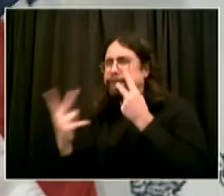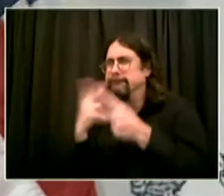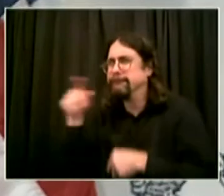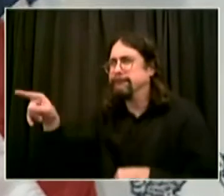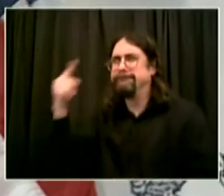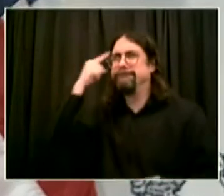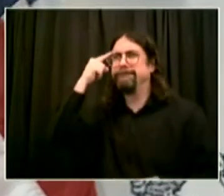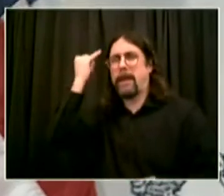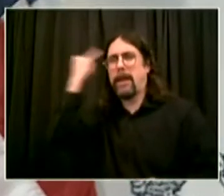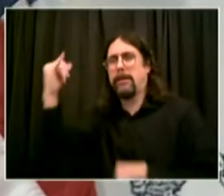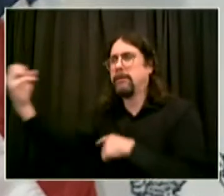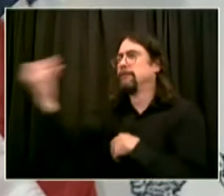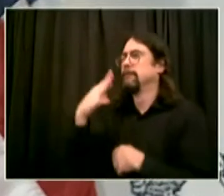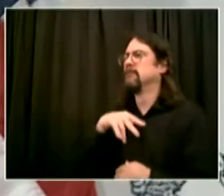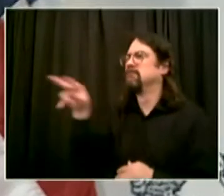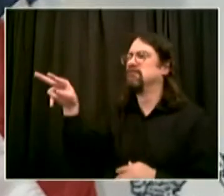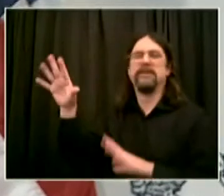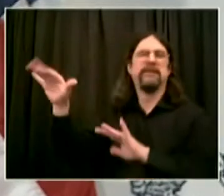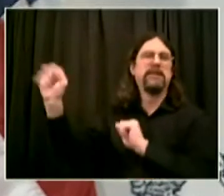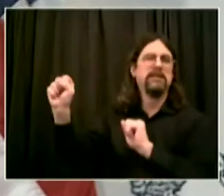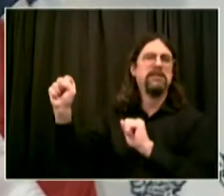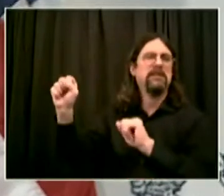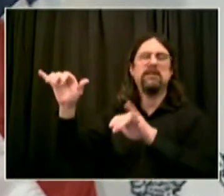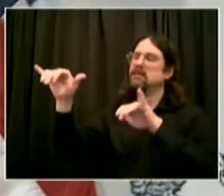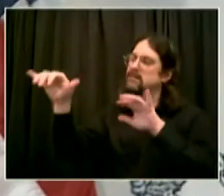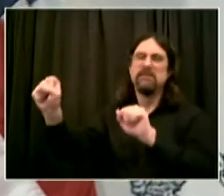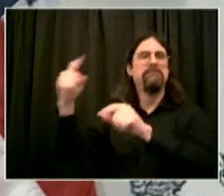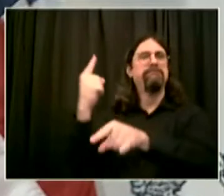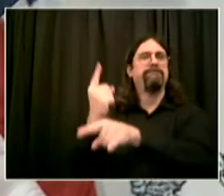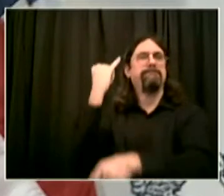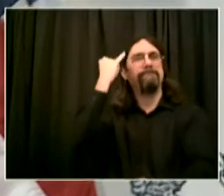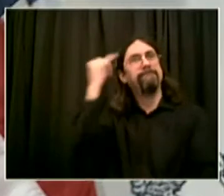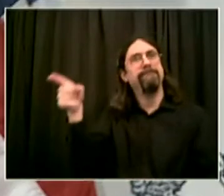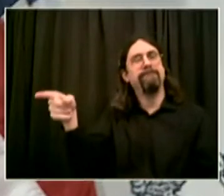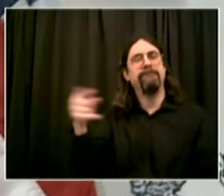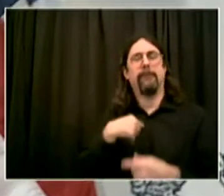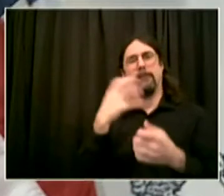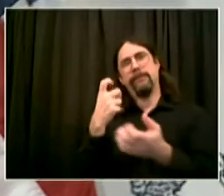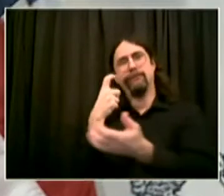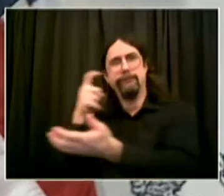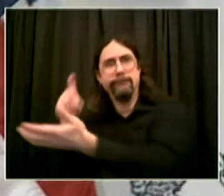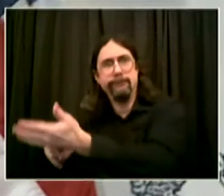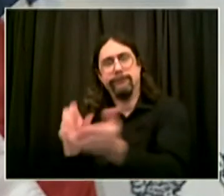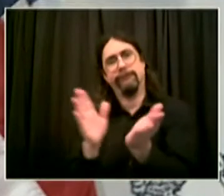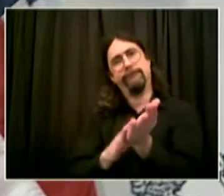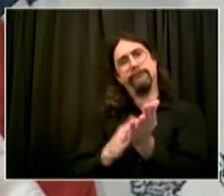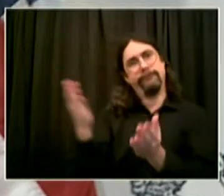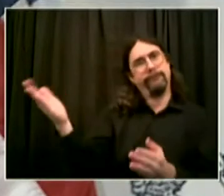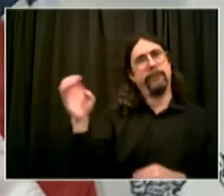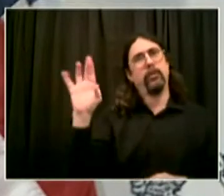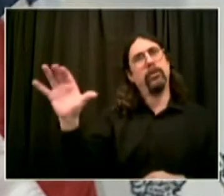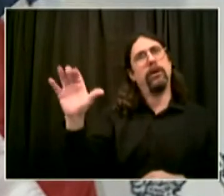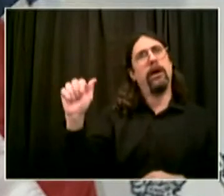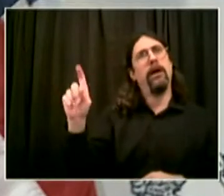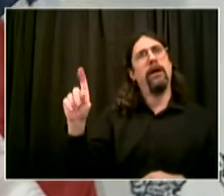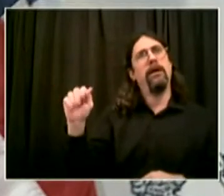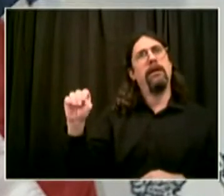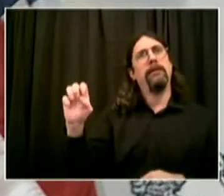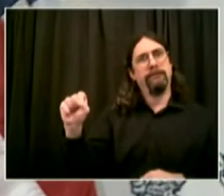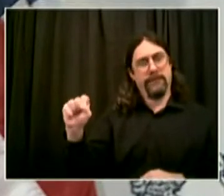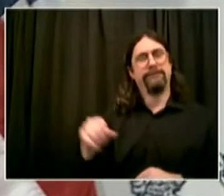be the policy of the NYPD from this day forward. And I want to welcome him to offer his thoughts on this important announcement.